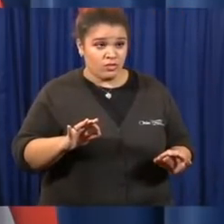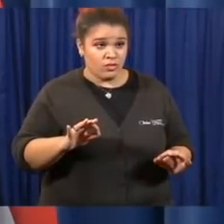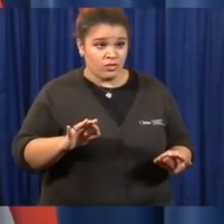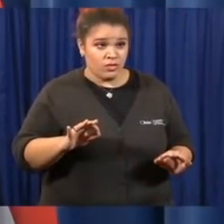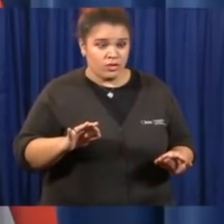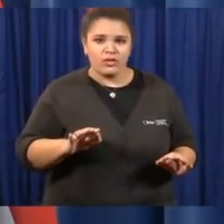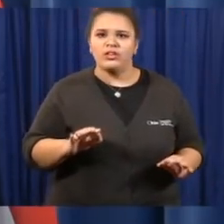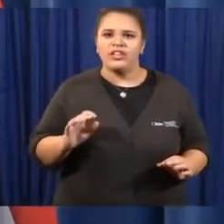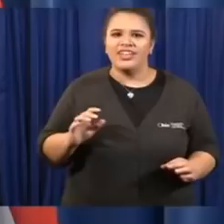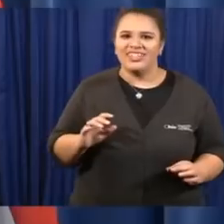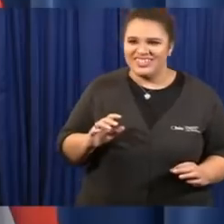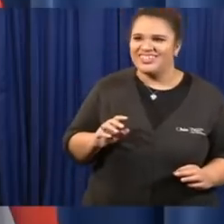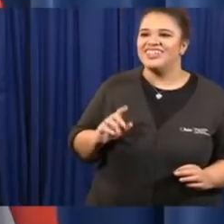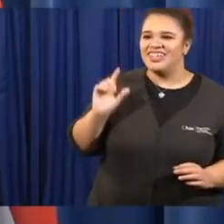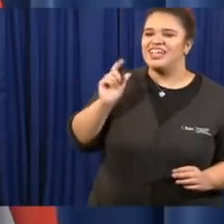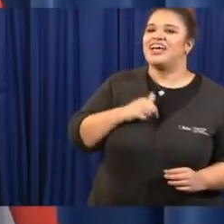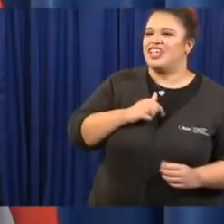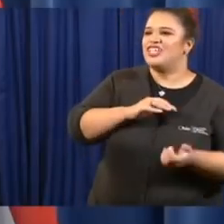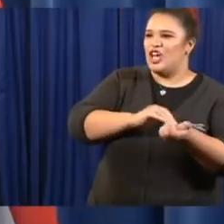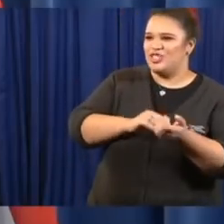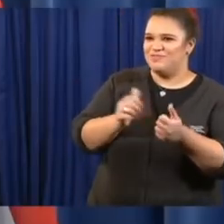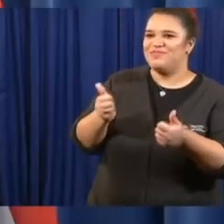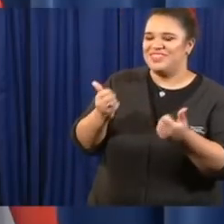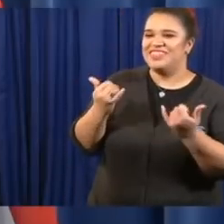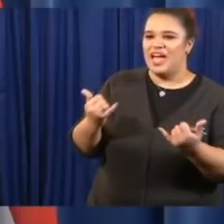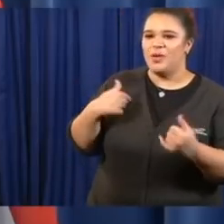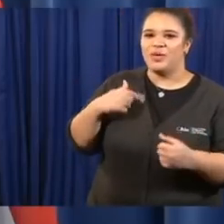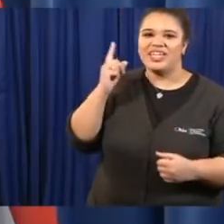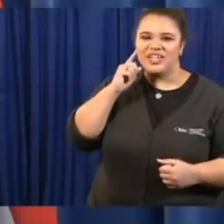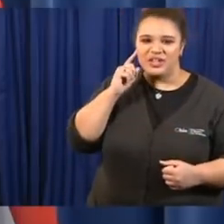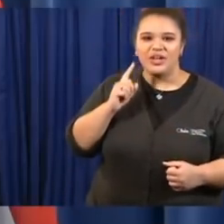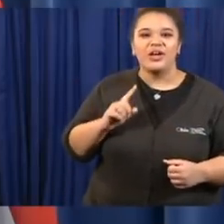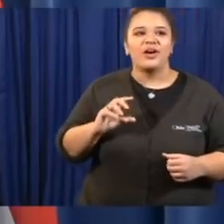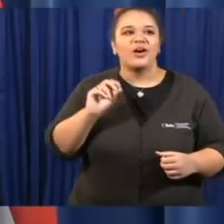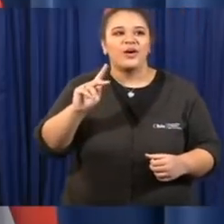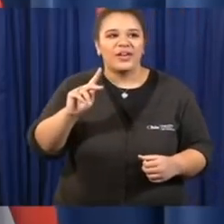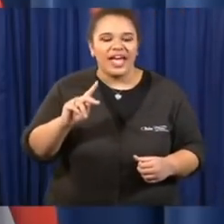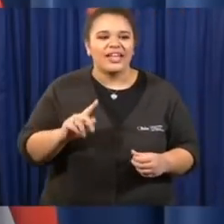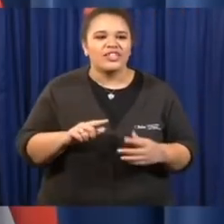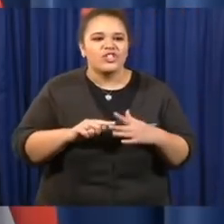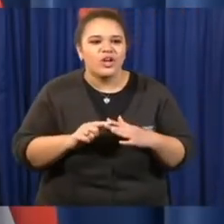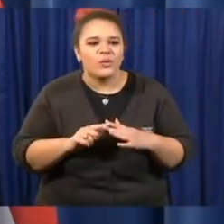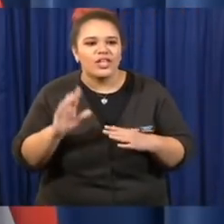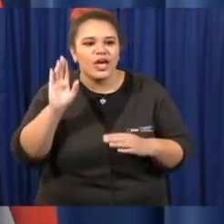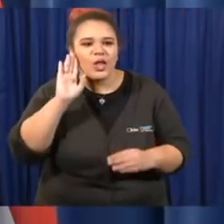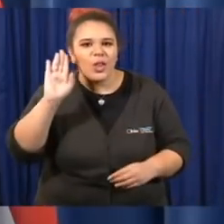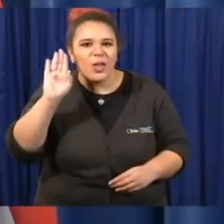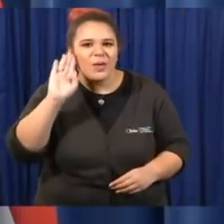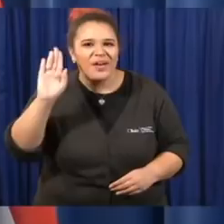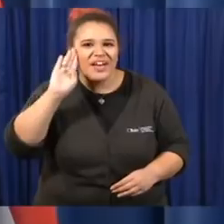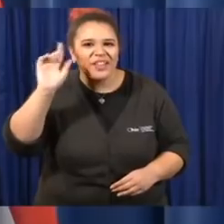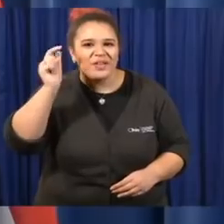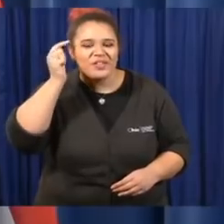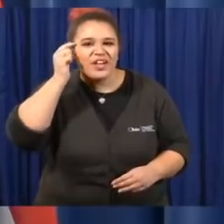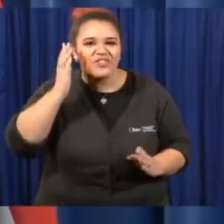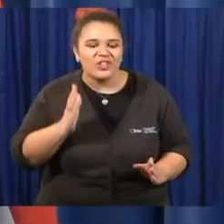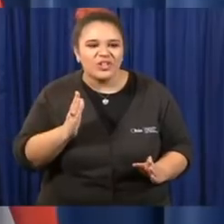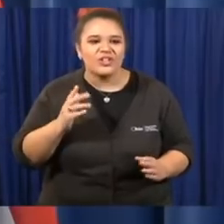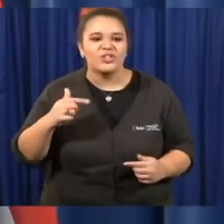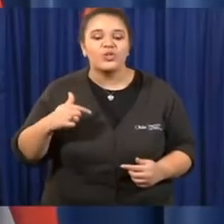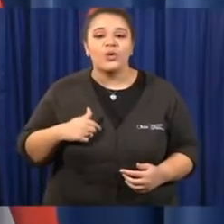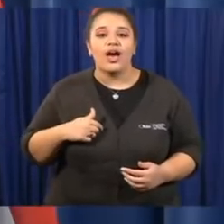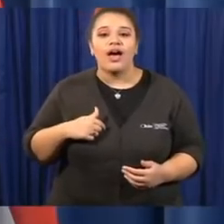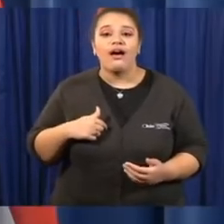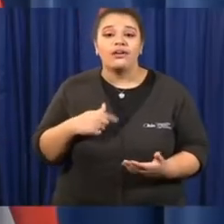Let's try it. we Yes, can hear let's you try now. it. Okay, well, let's start with the hello. Hi, Governor. Okay. Governor, I was asking